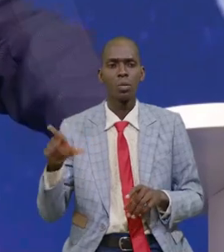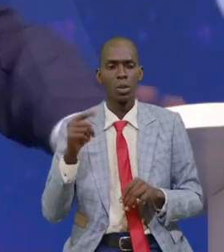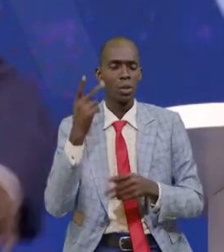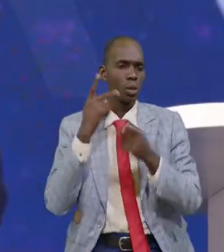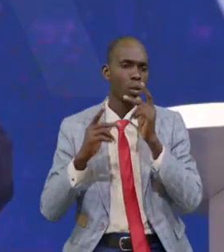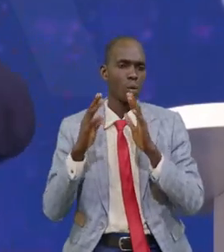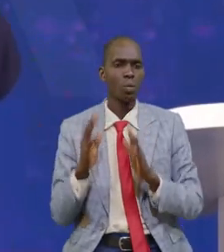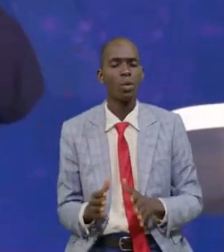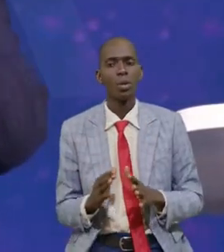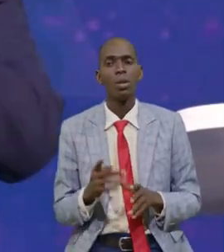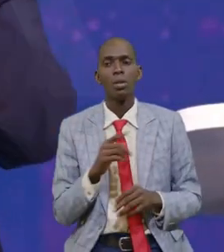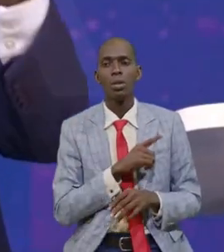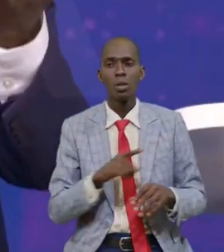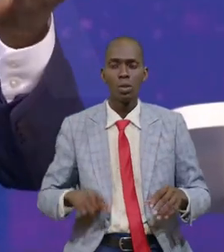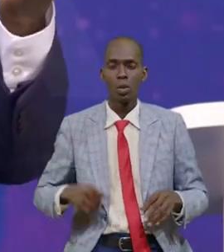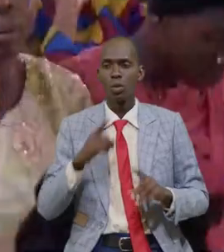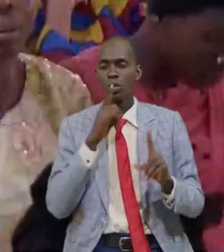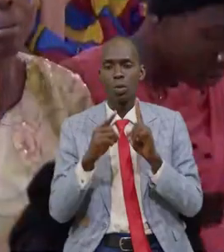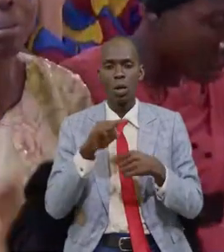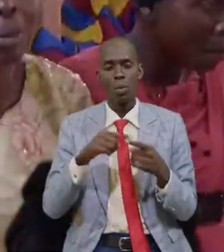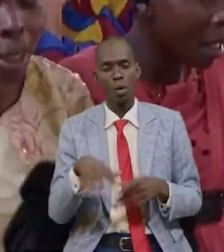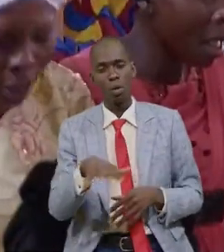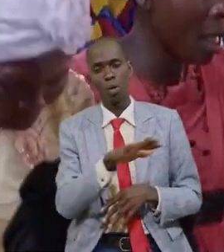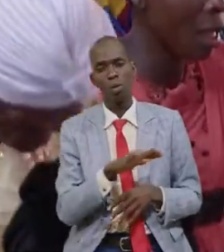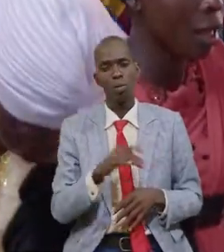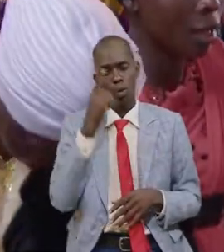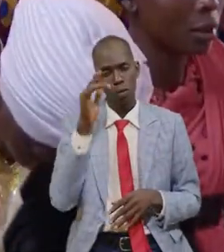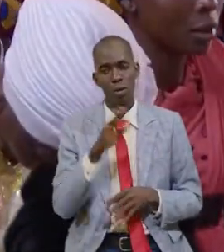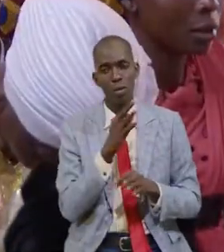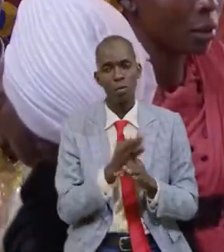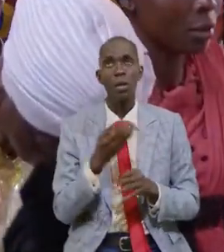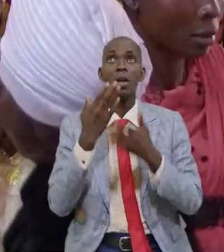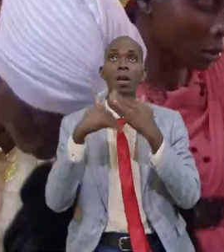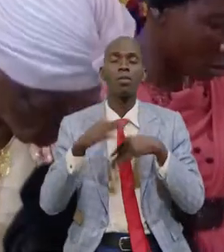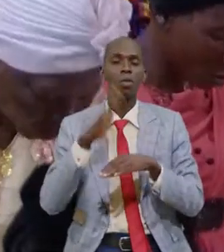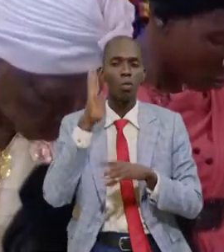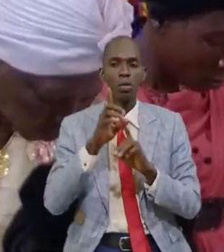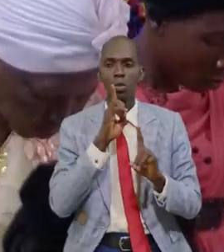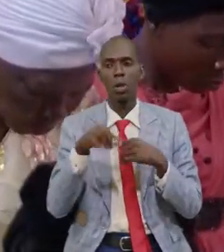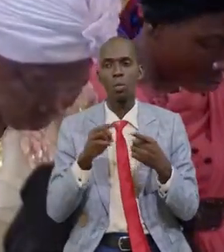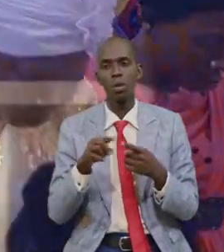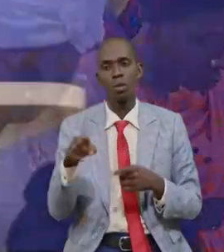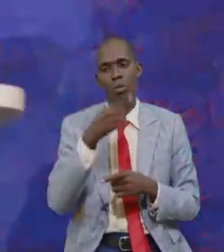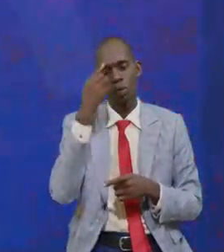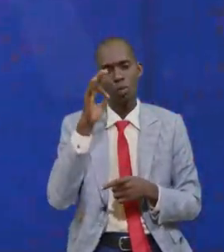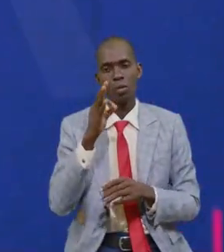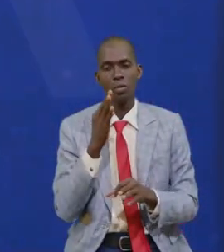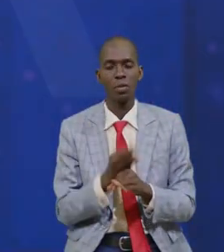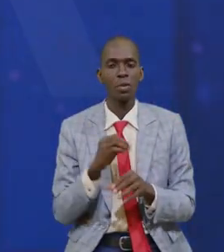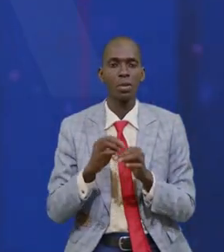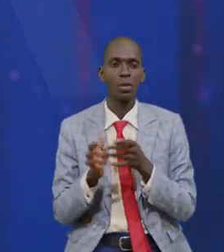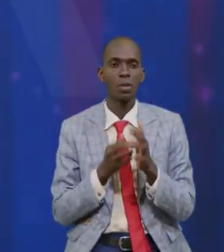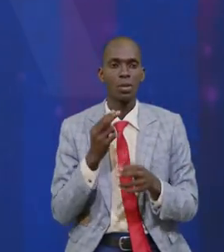of their faith. Heaven will talk about you because of your faith. Look at verse 33. In verse 33, who